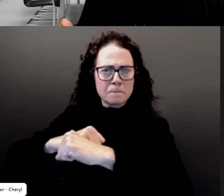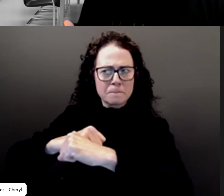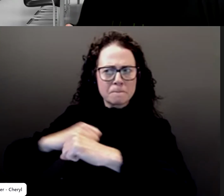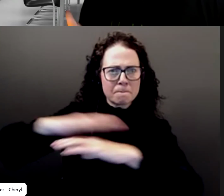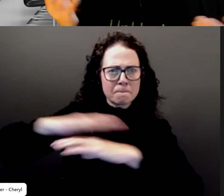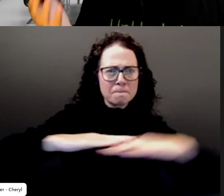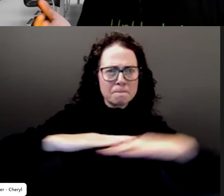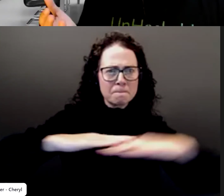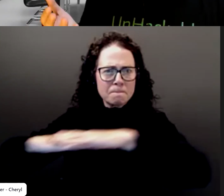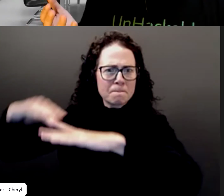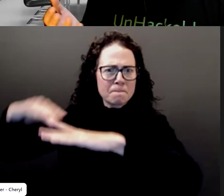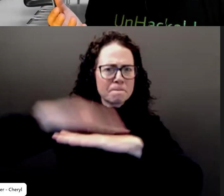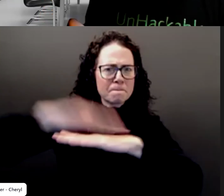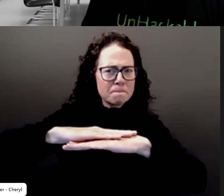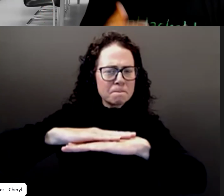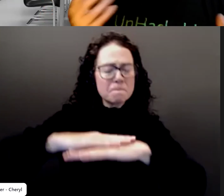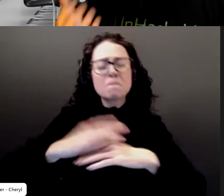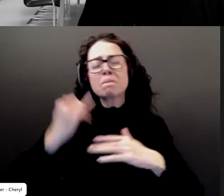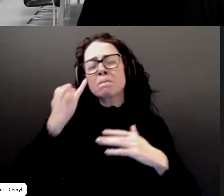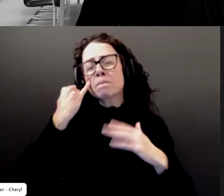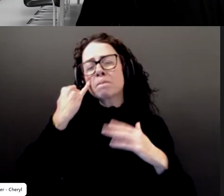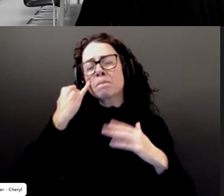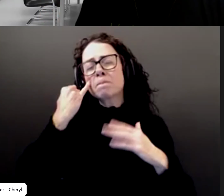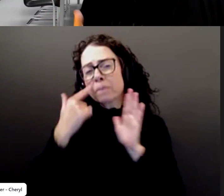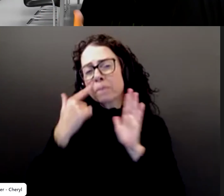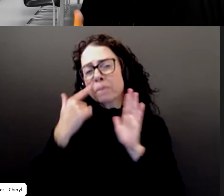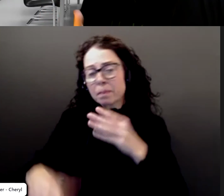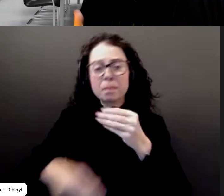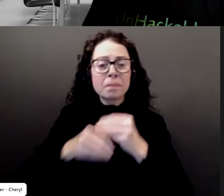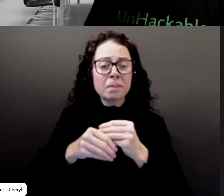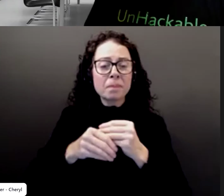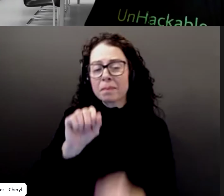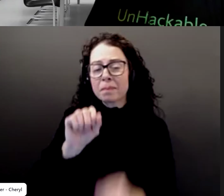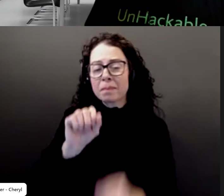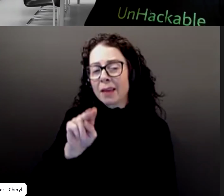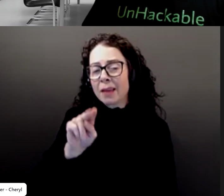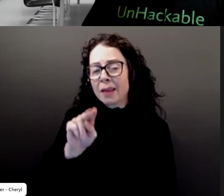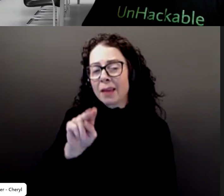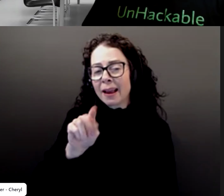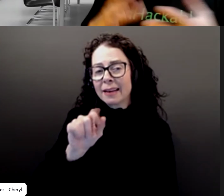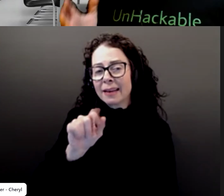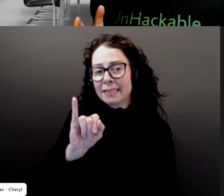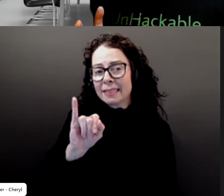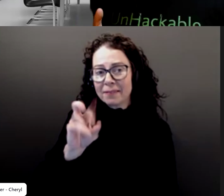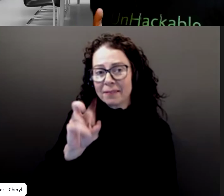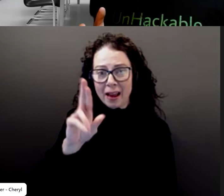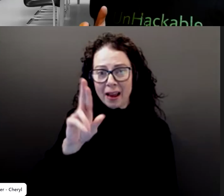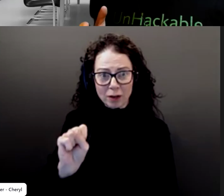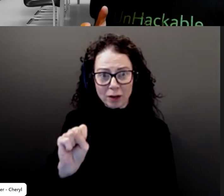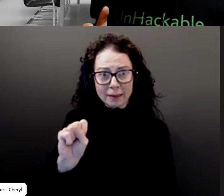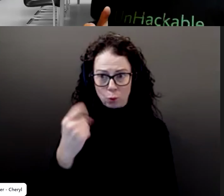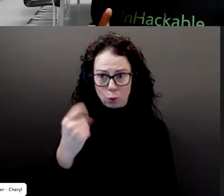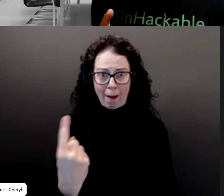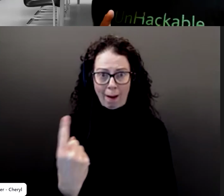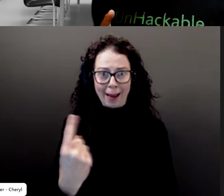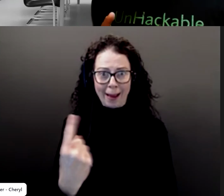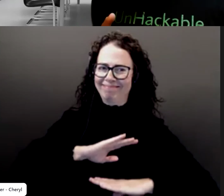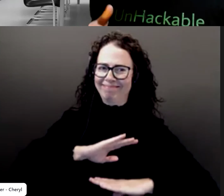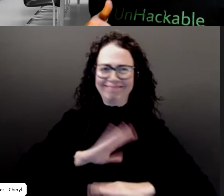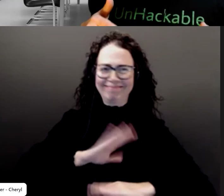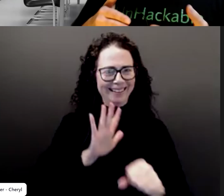assume that getting one antivirus will protect them. Antivirus software is a guarantee of nothing. Antivirus